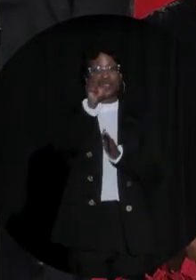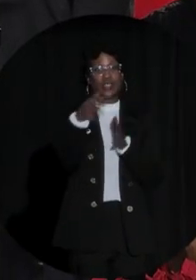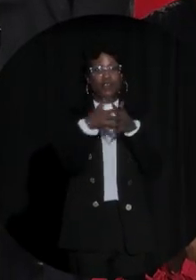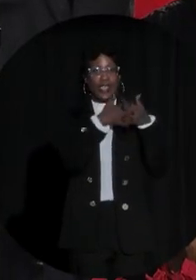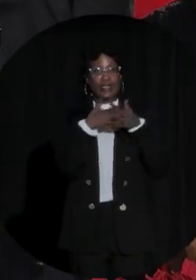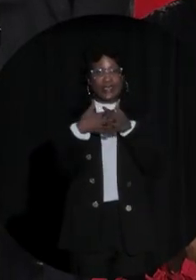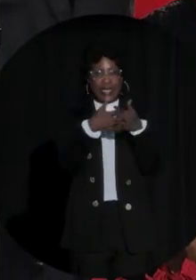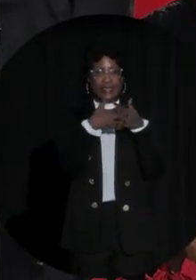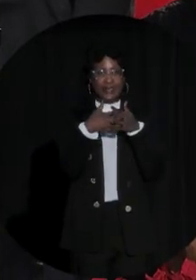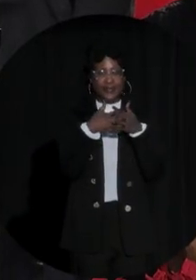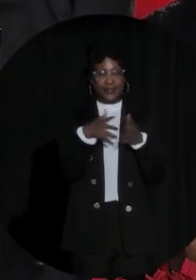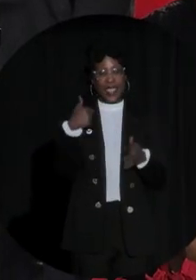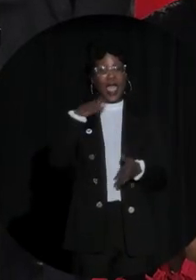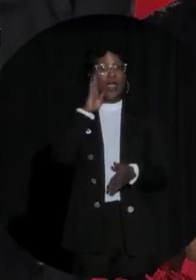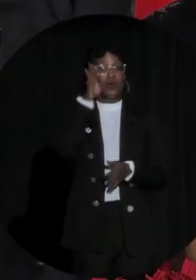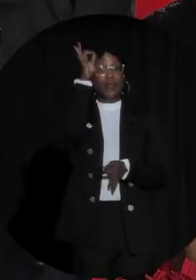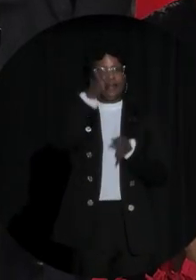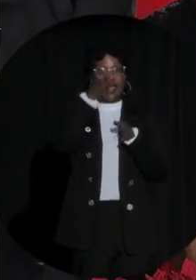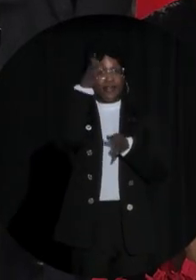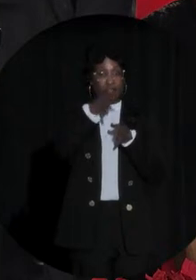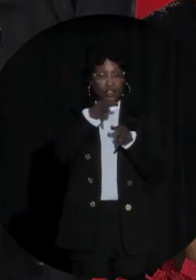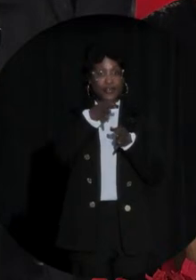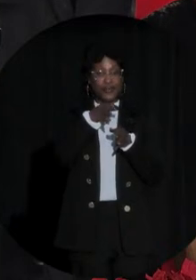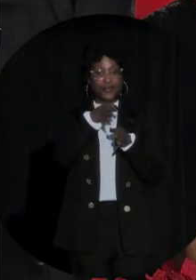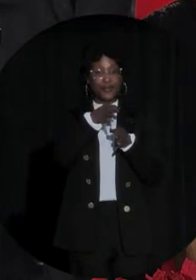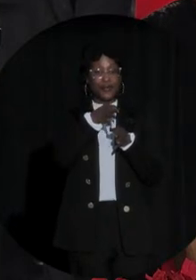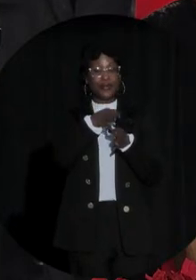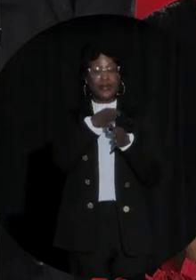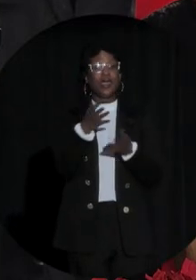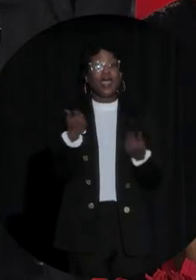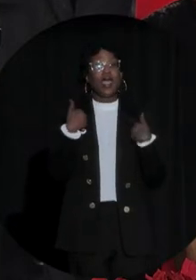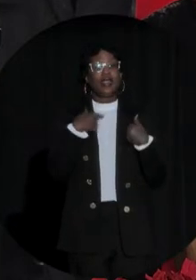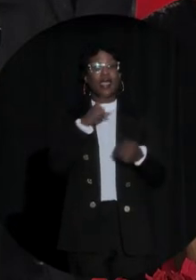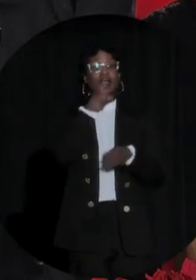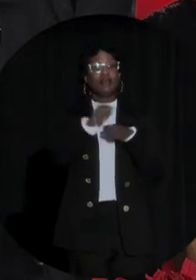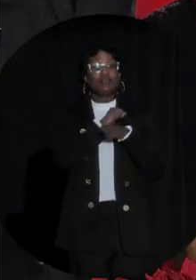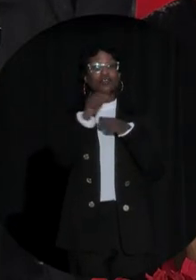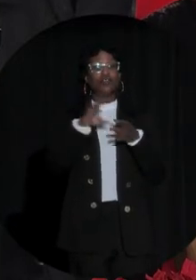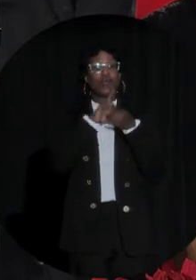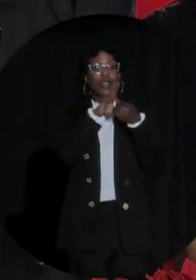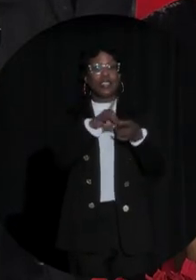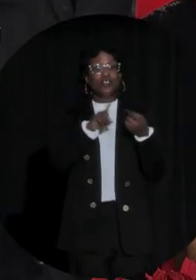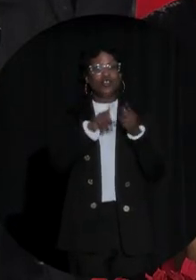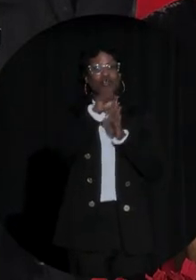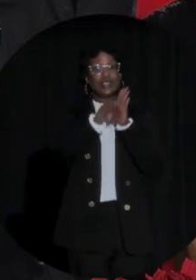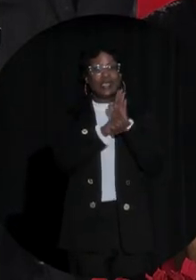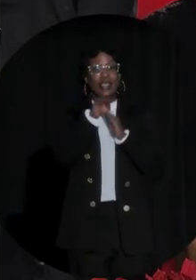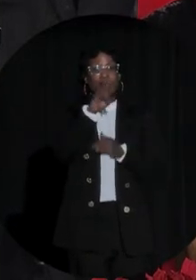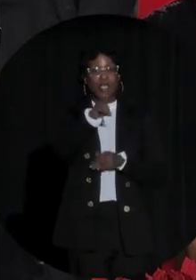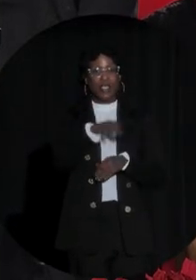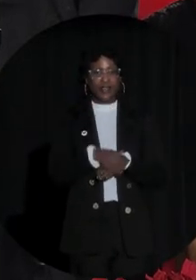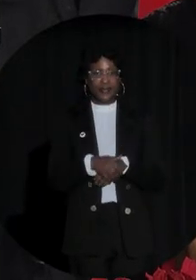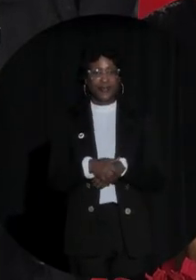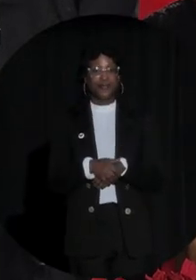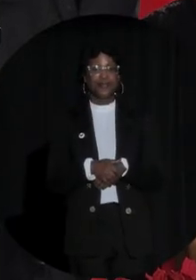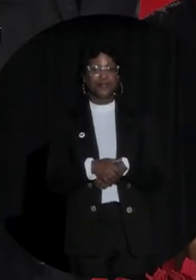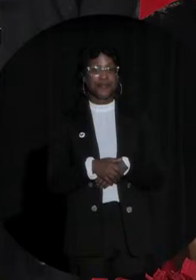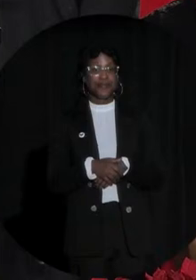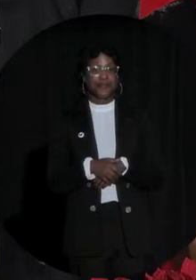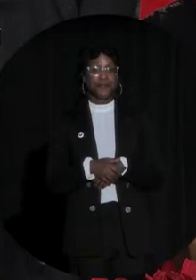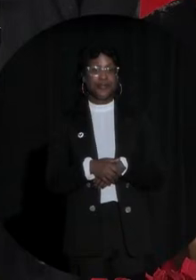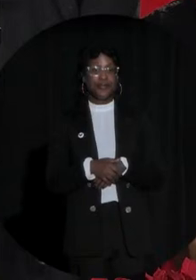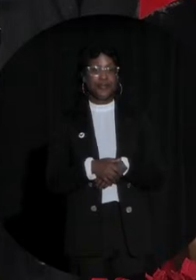States. And that I will be faithful. And that I'll be faithful. And bear true allegiance to the state of Maryland. And bear true allegiance to the state of Maryland. And support